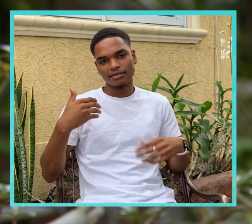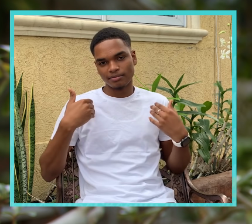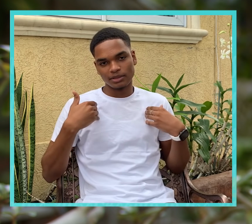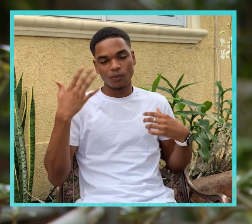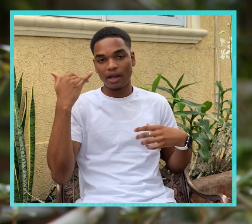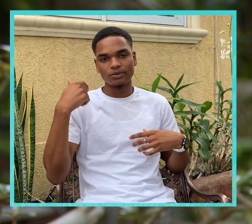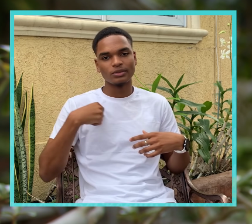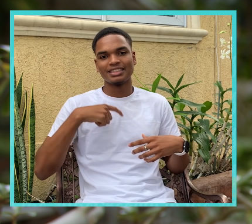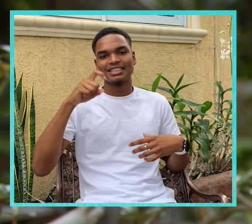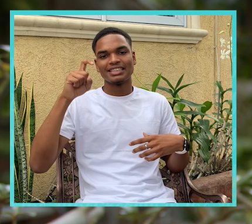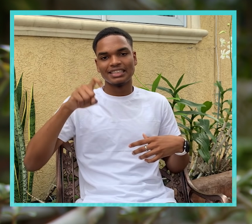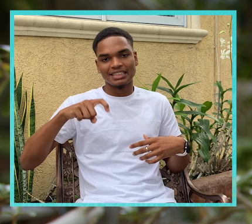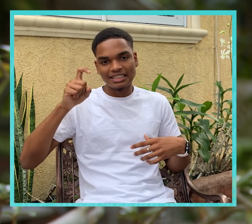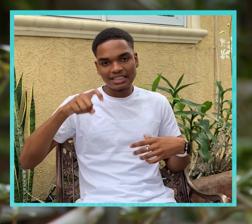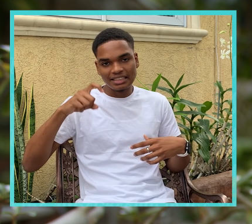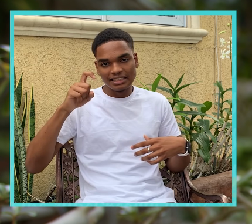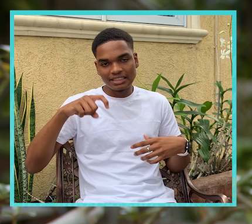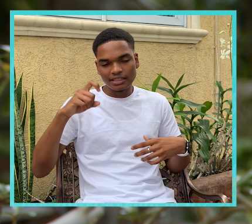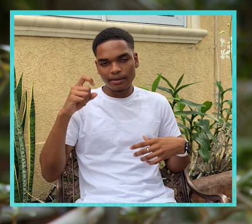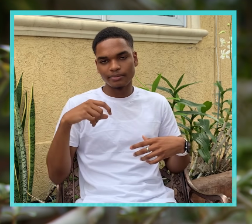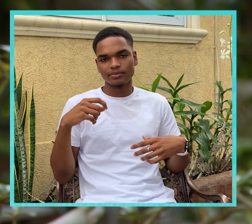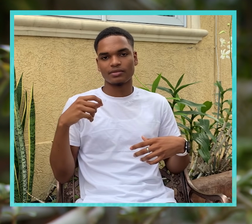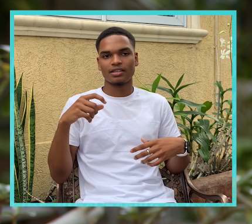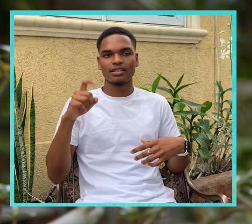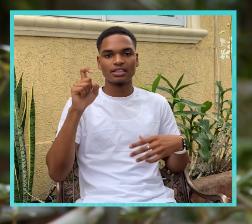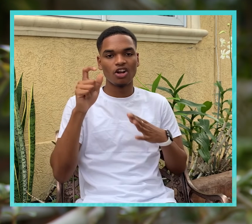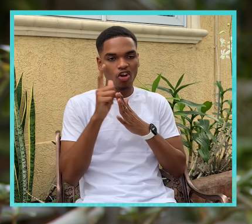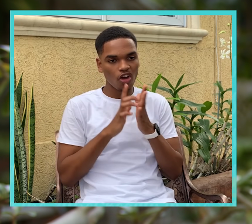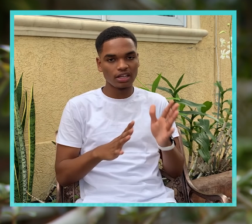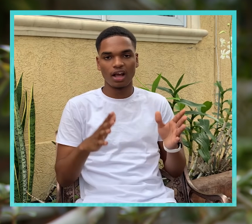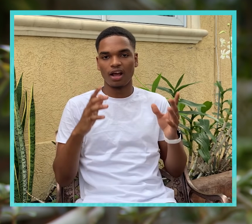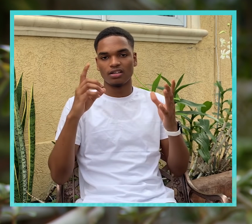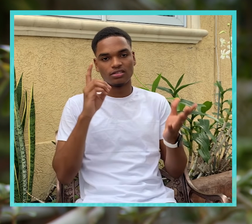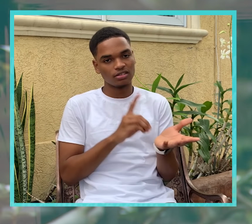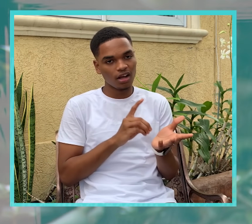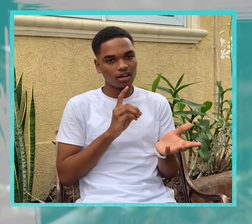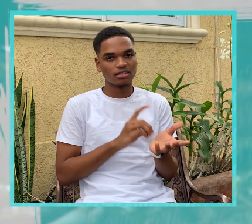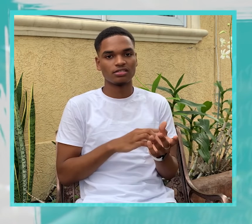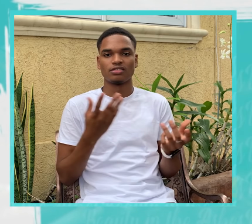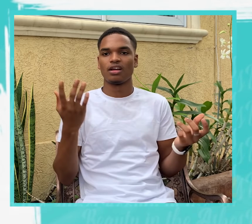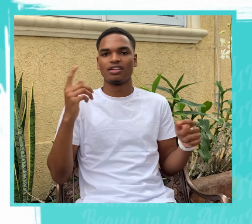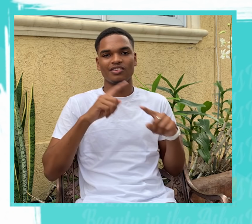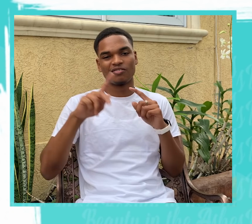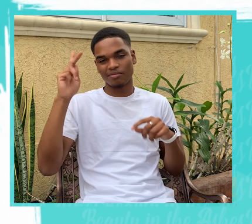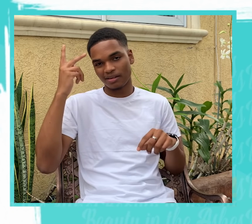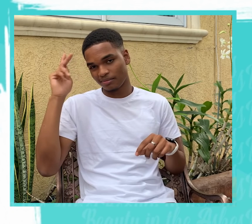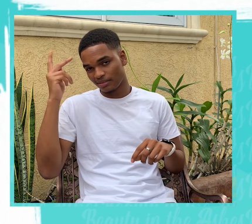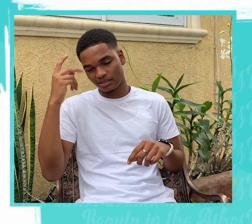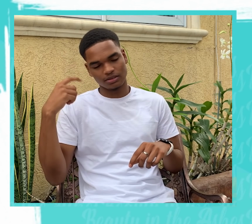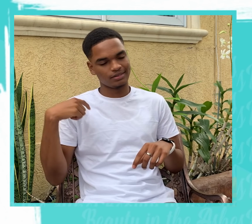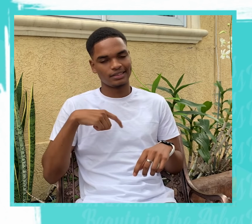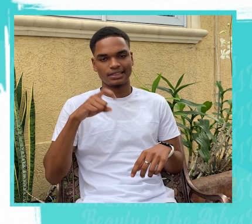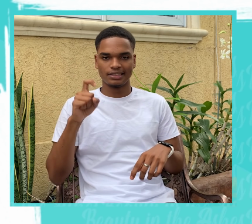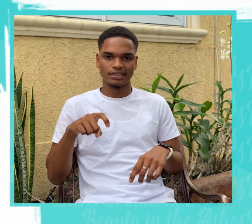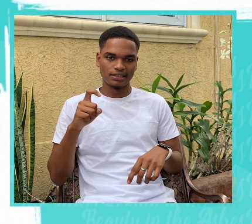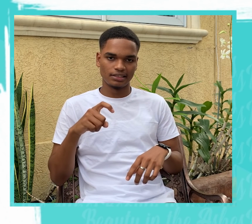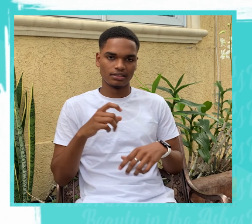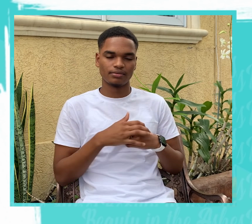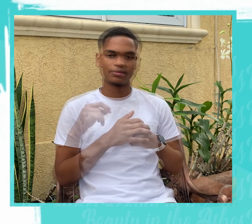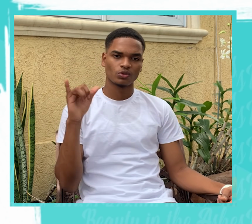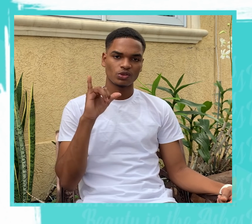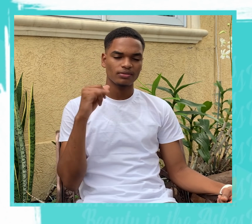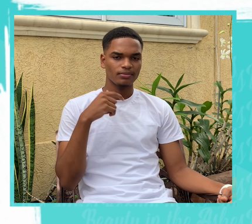going to need them. Yeah. Yeah. Trust me. We're going to have lawyers, doctors, politicians. I've seen it coming. You're going to need them. What I